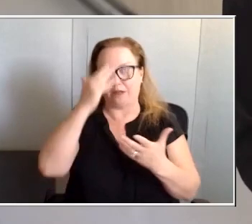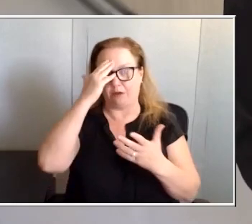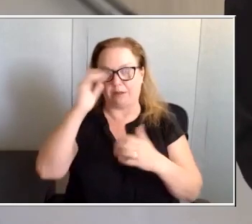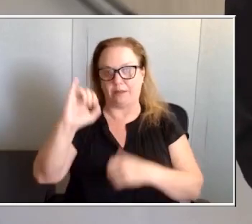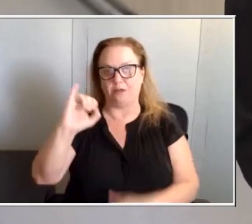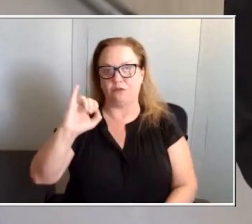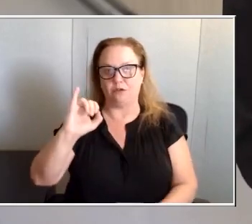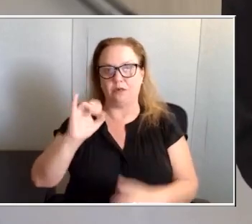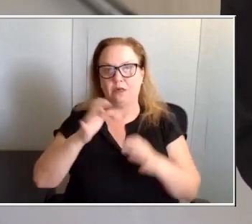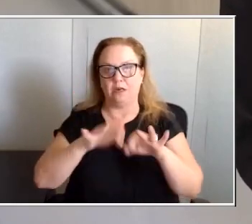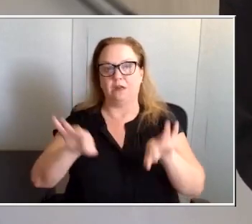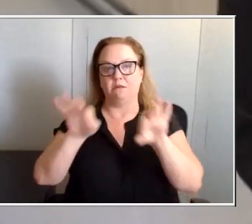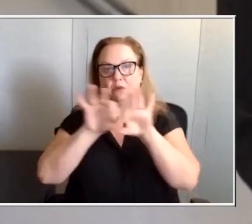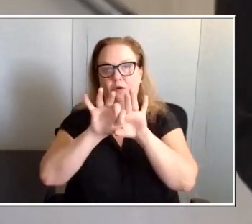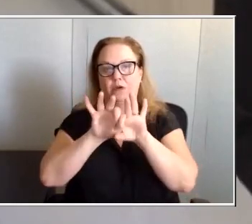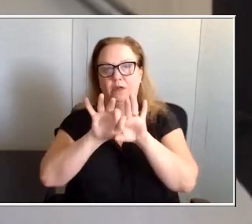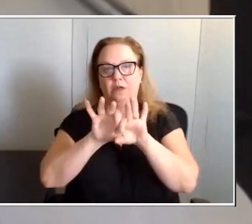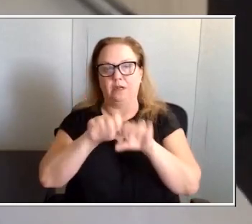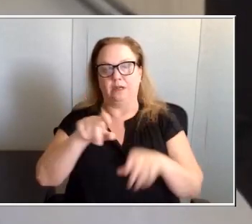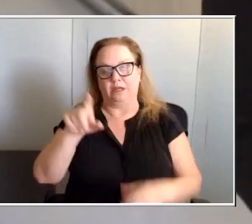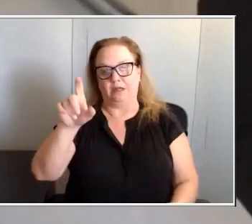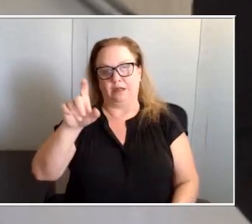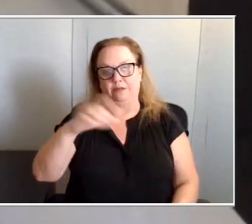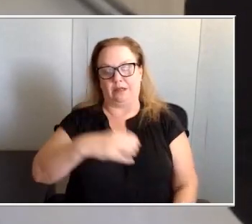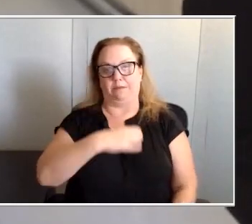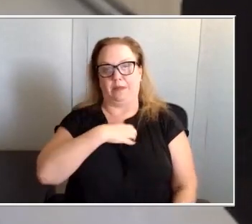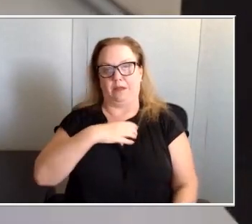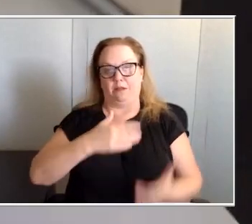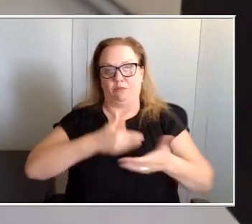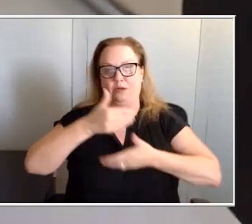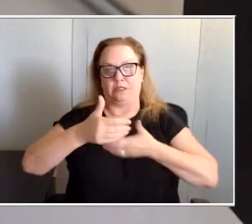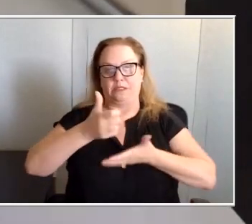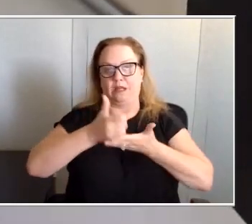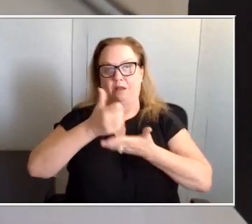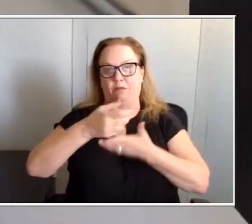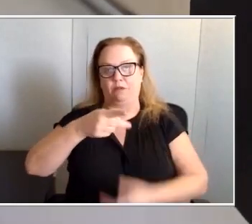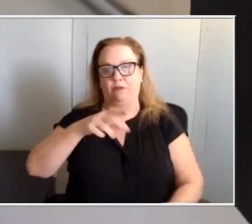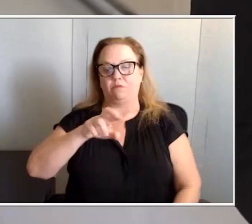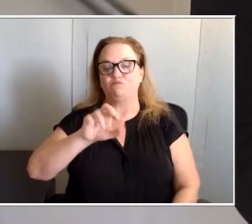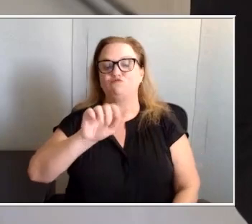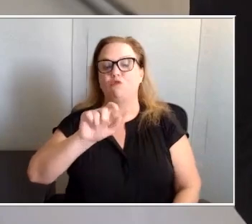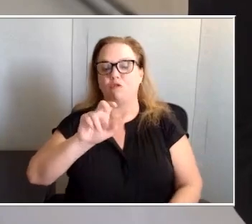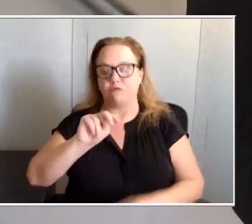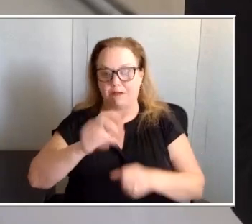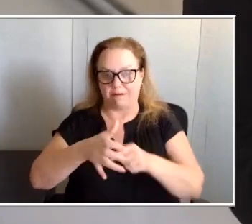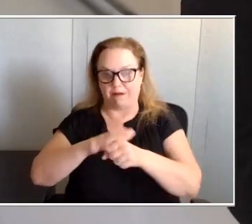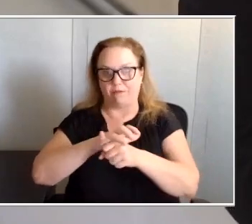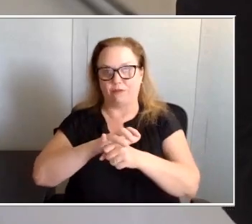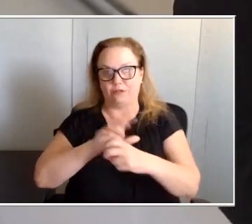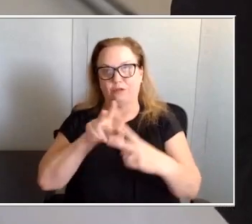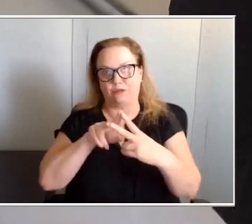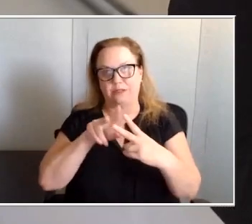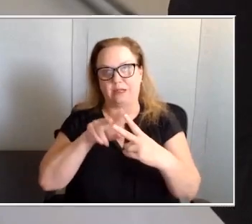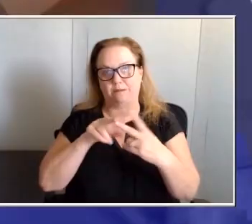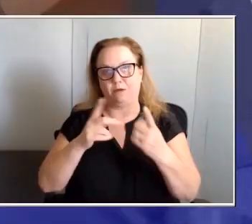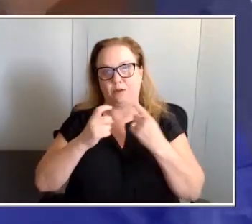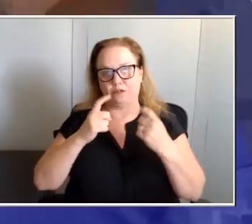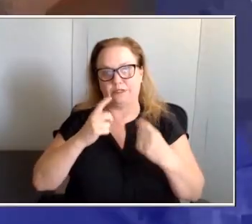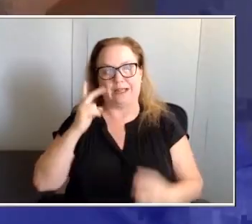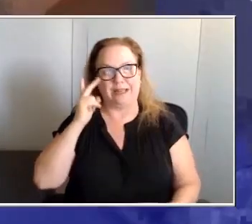knows the appeal process if needed for helping with Proton coverage. And those are definitely the top two questions that I get from